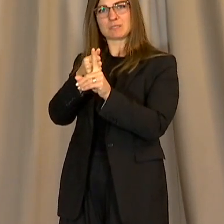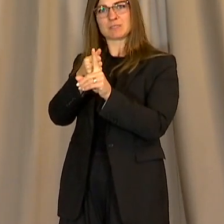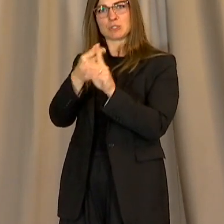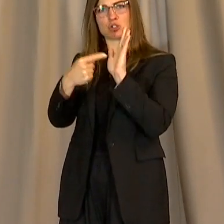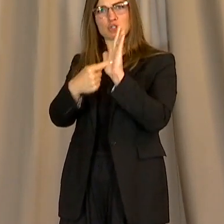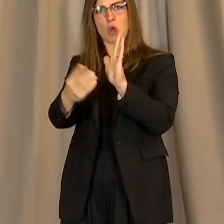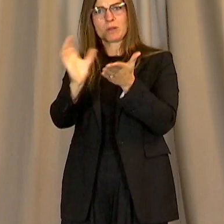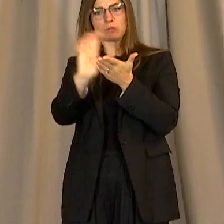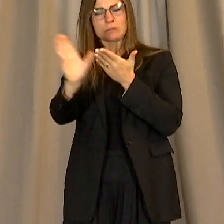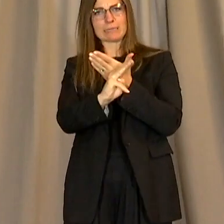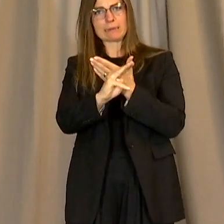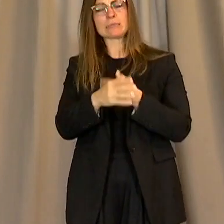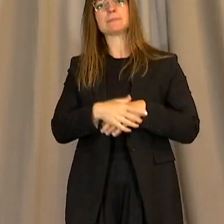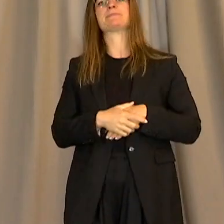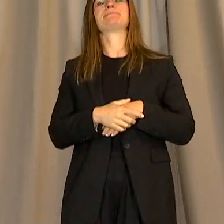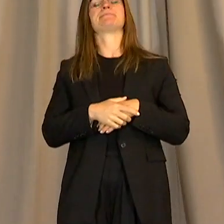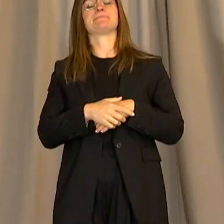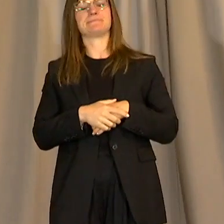that's